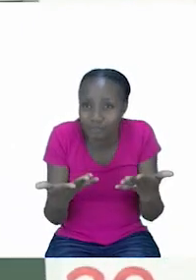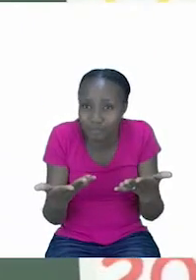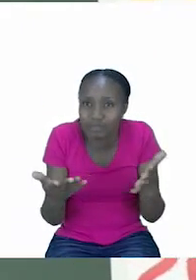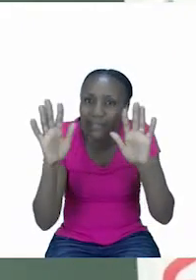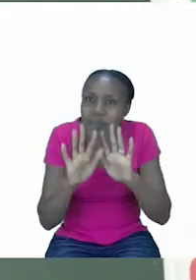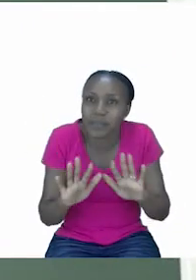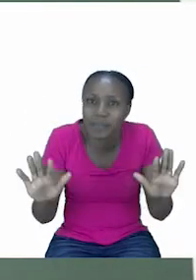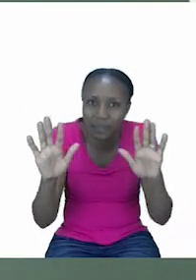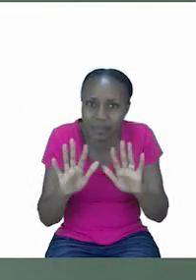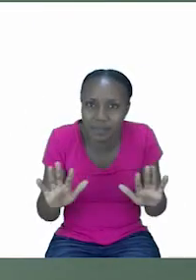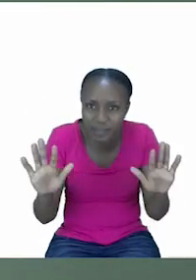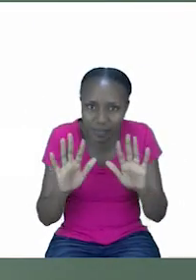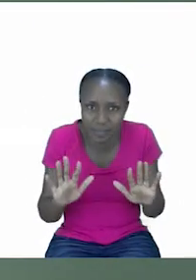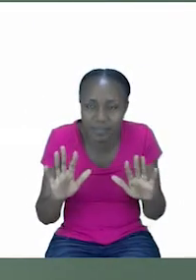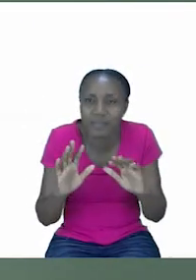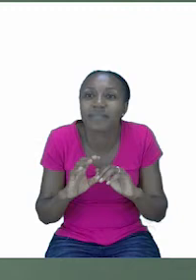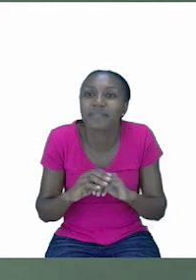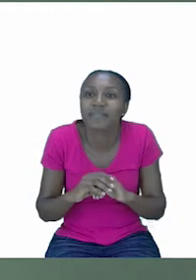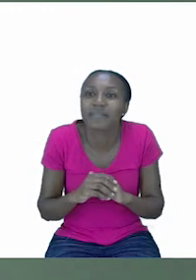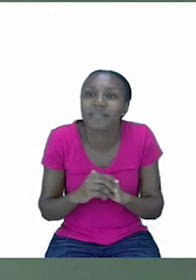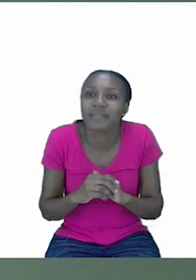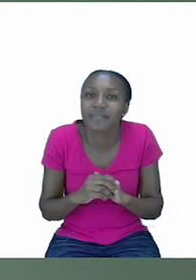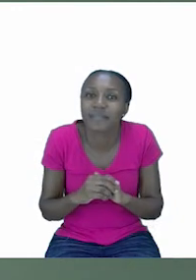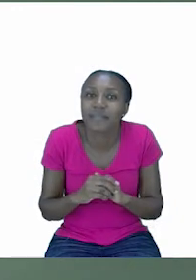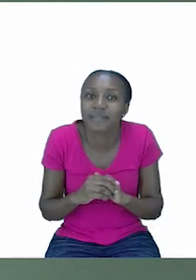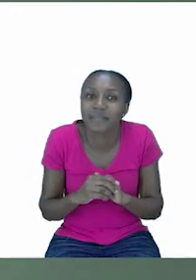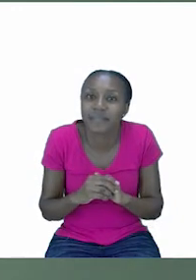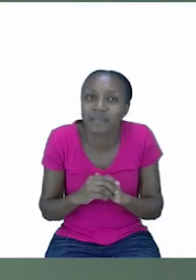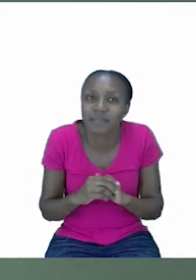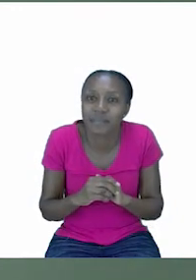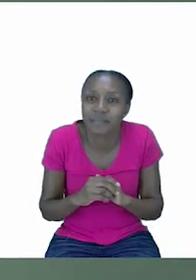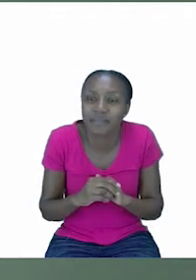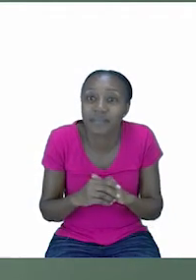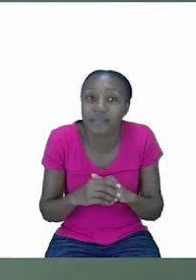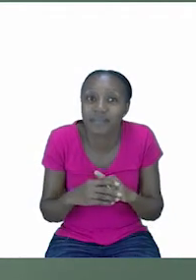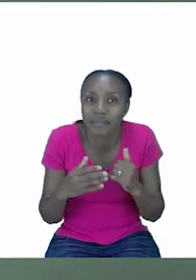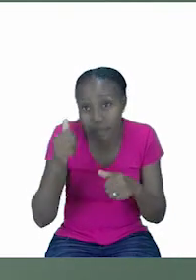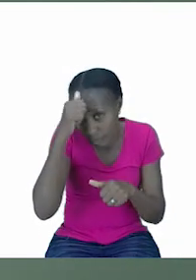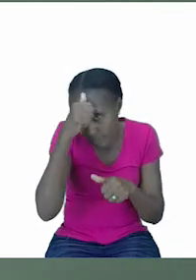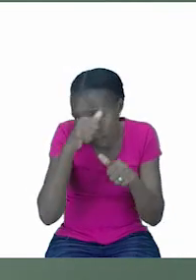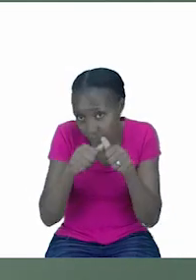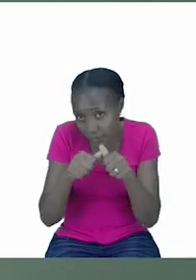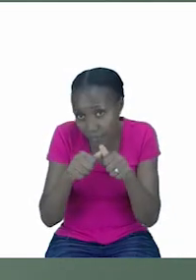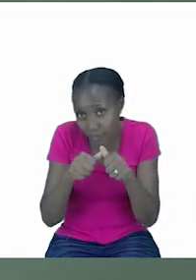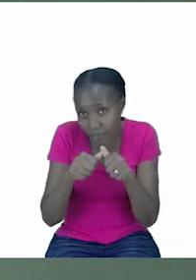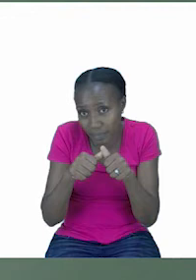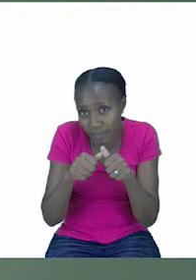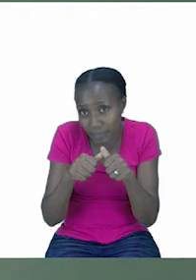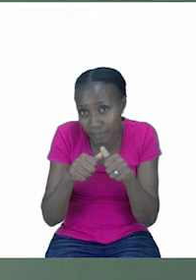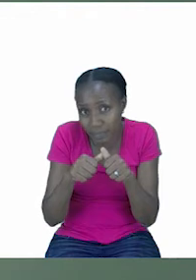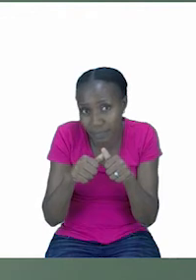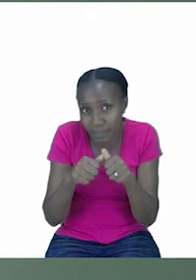going to color a few parts of this picture together. Now remember, someone's hands have